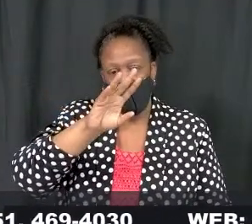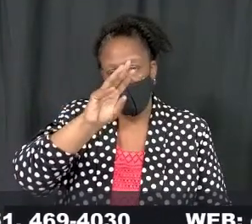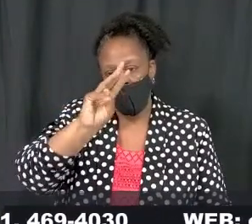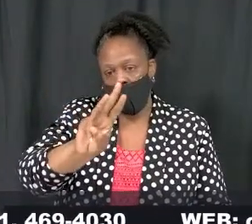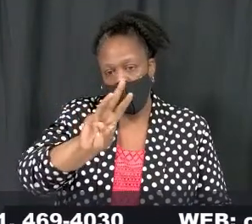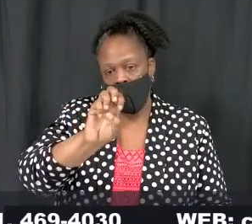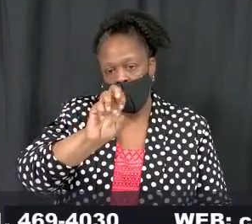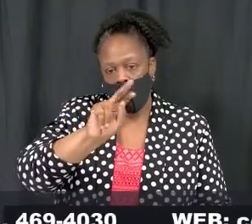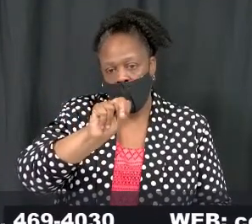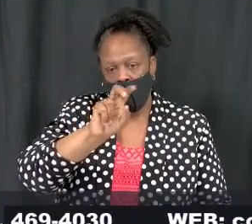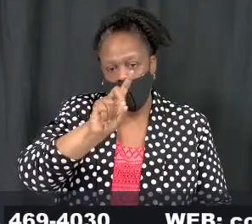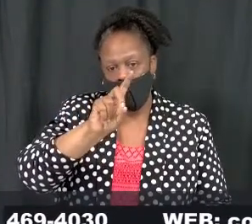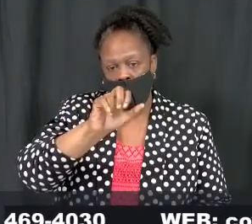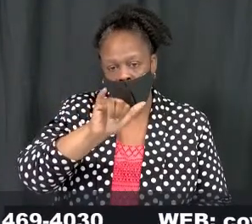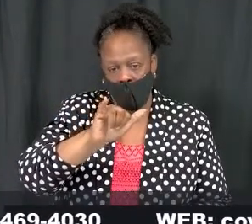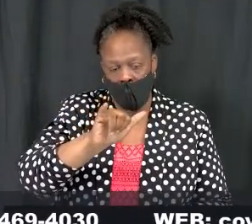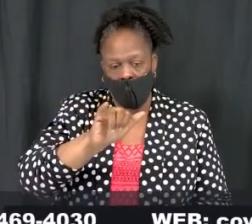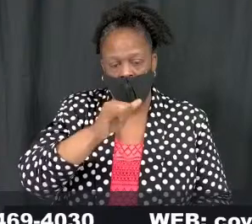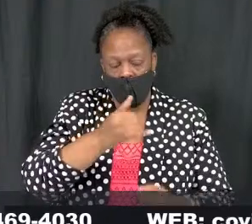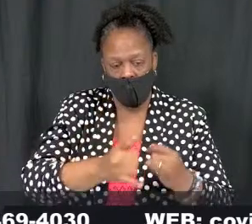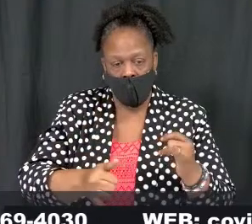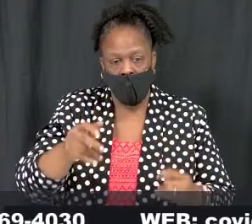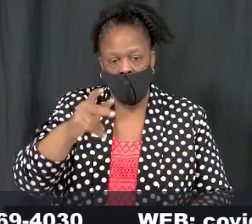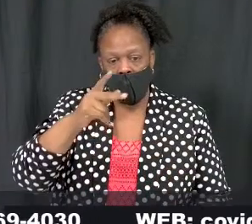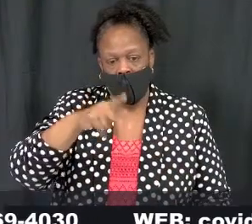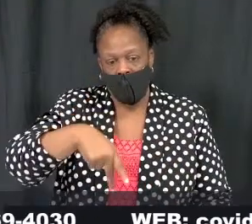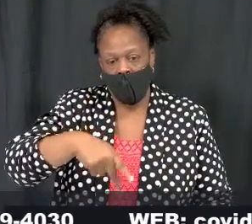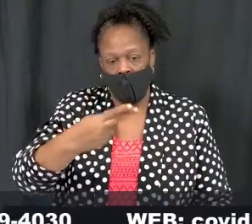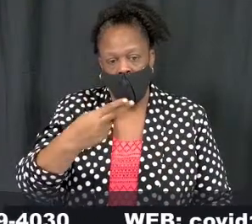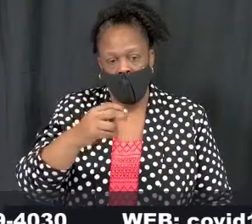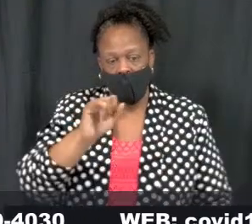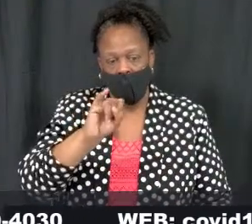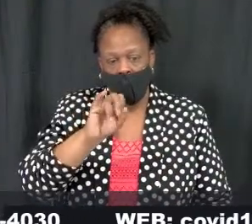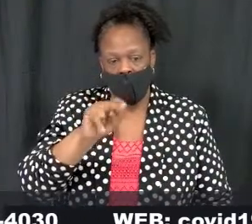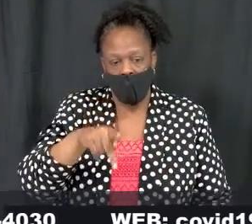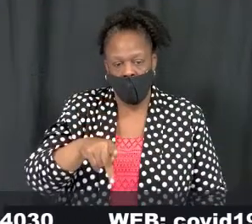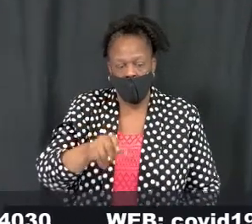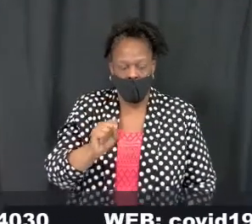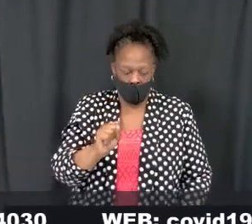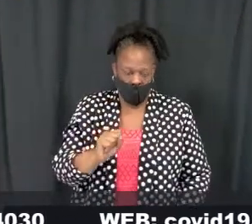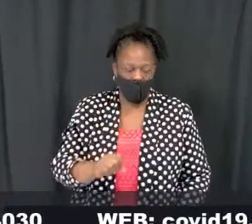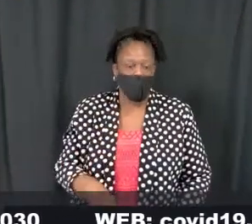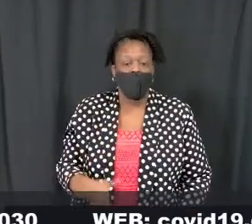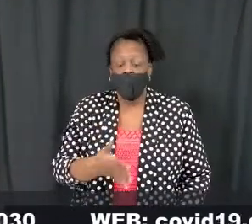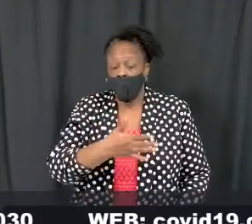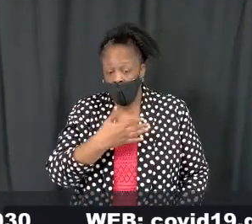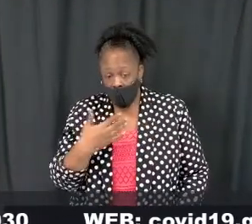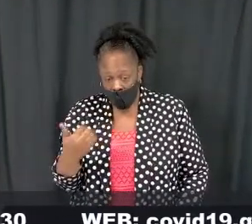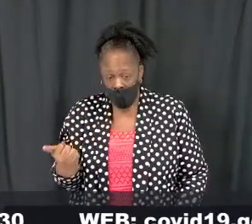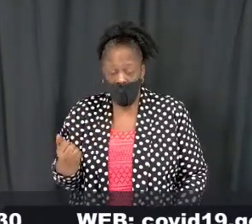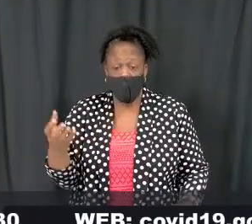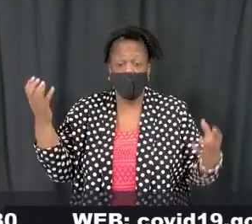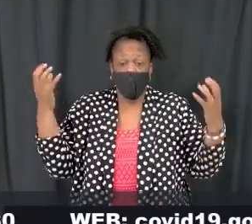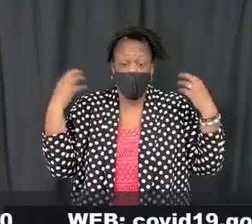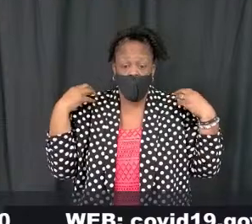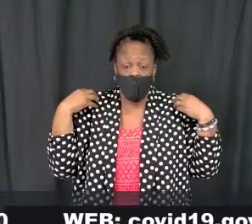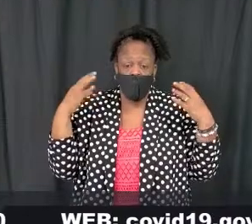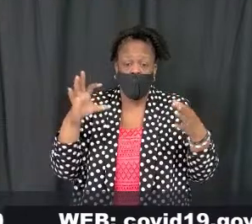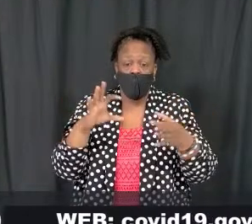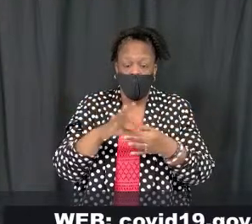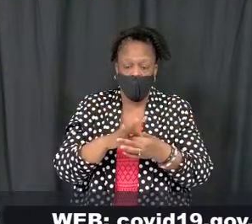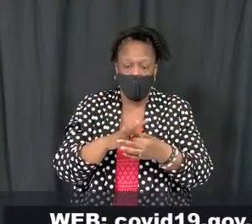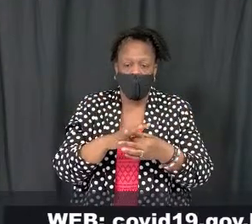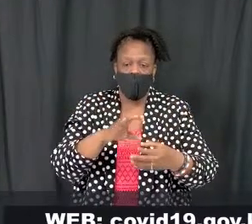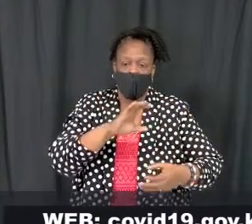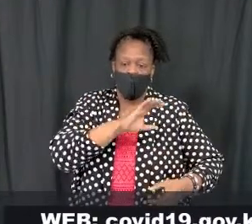And additionally, we are pleased to have as well the Commissioner of Police, Mr.